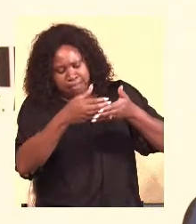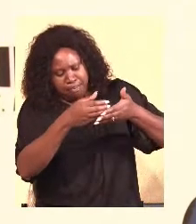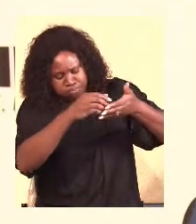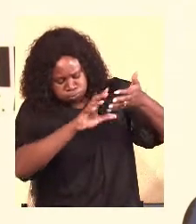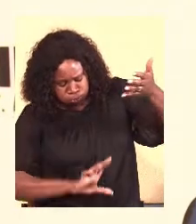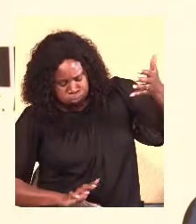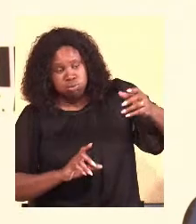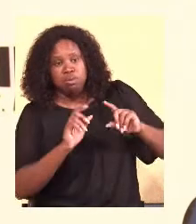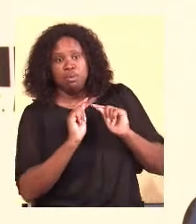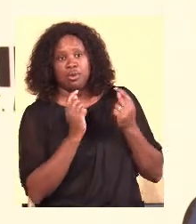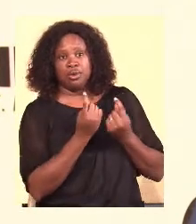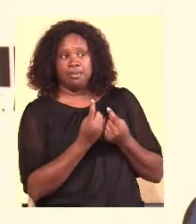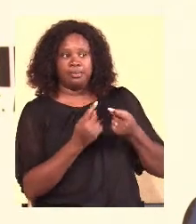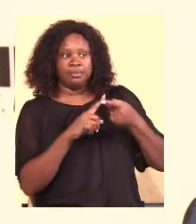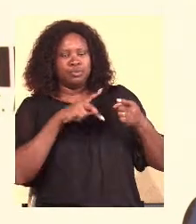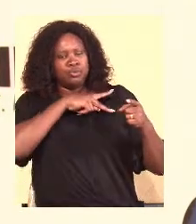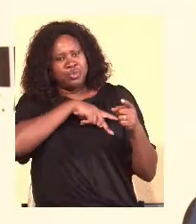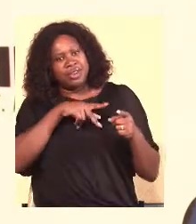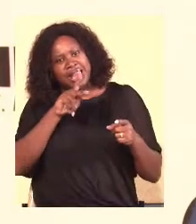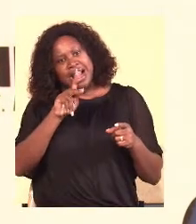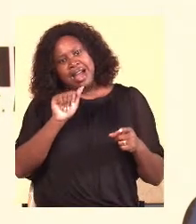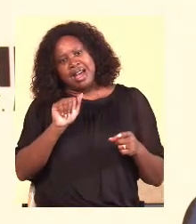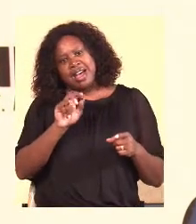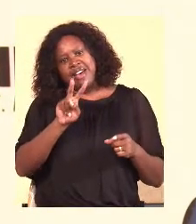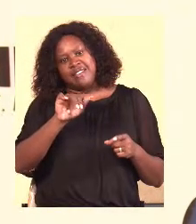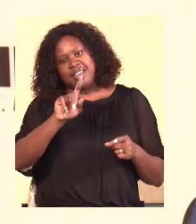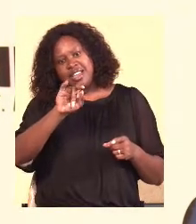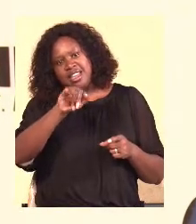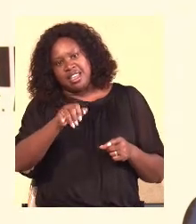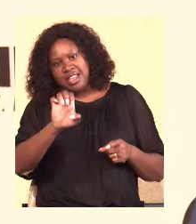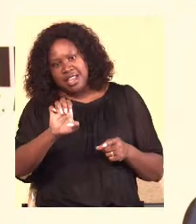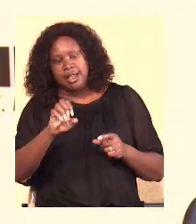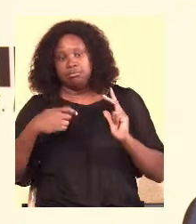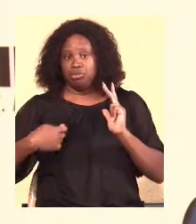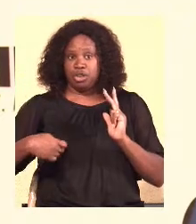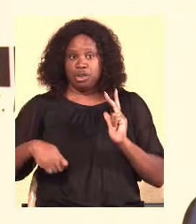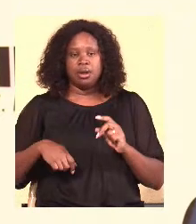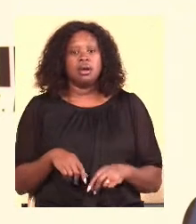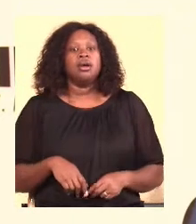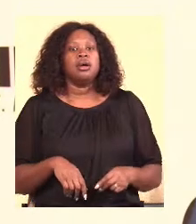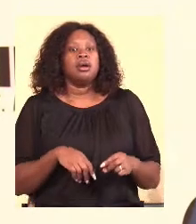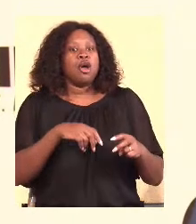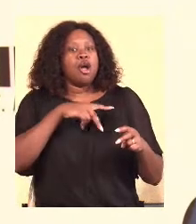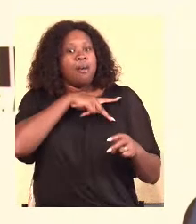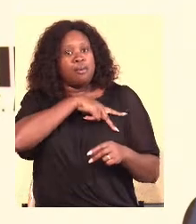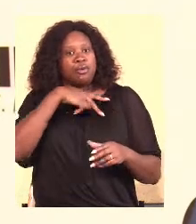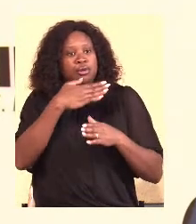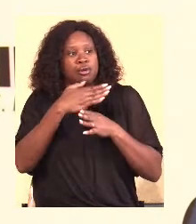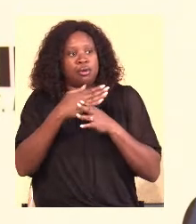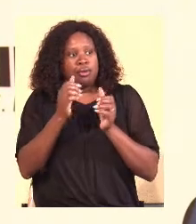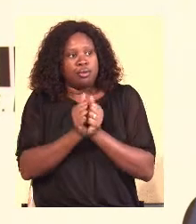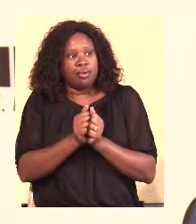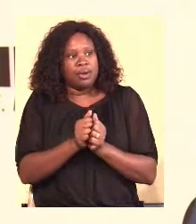team. Professor Kavishe will be the chair, and he will work with